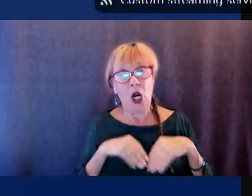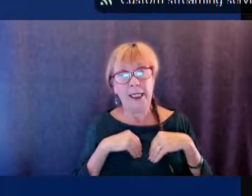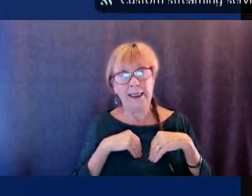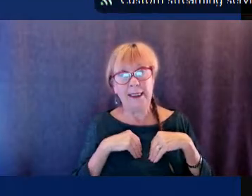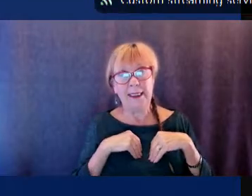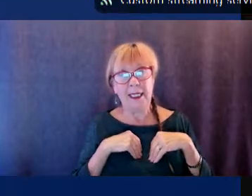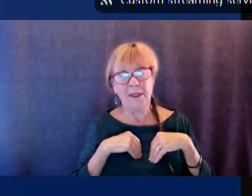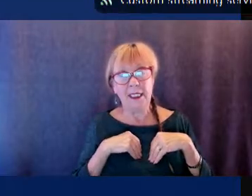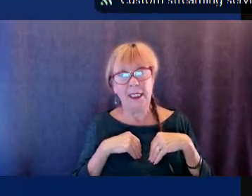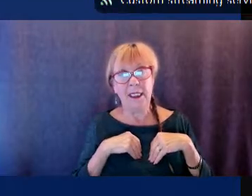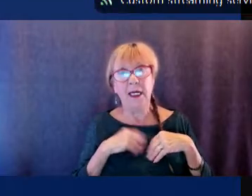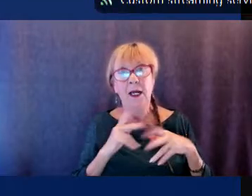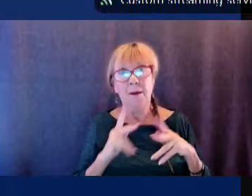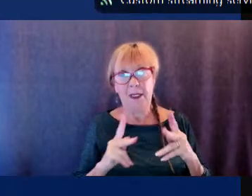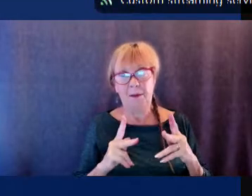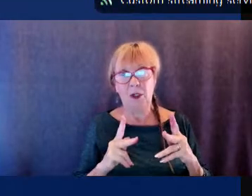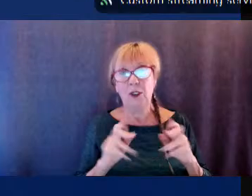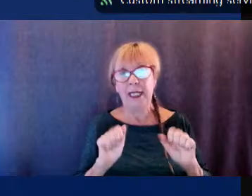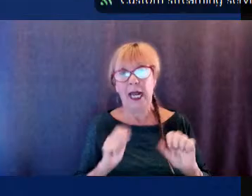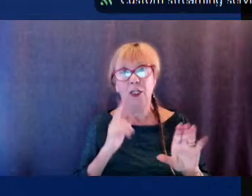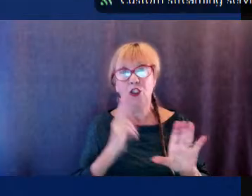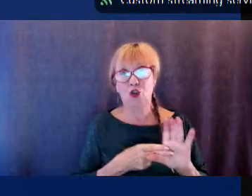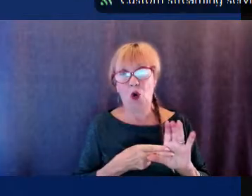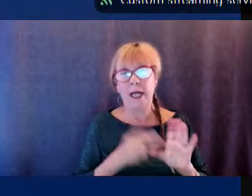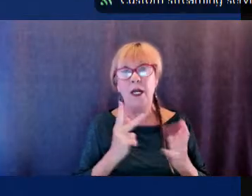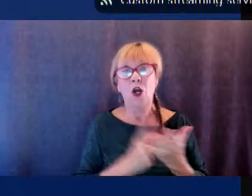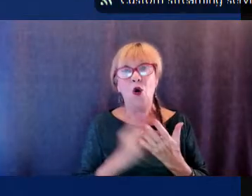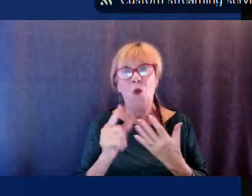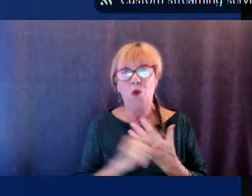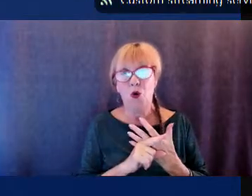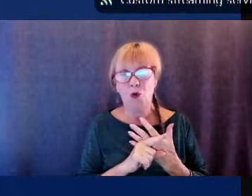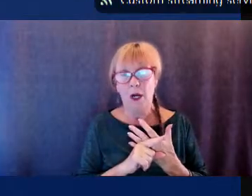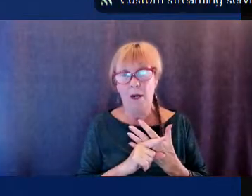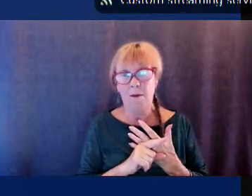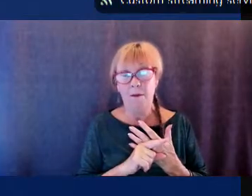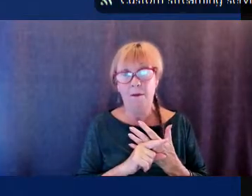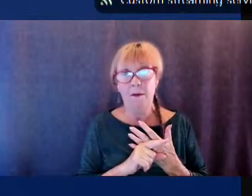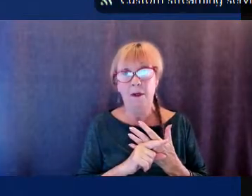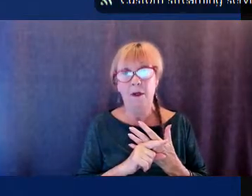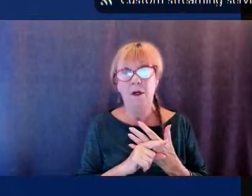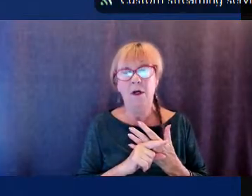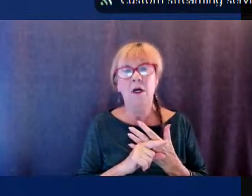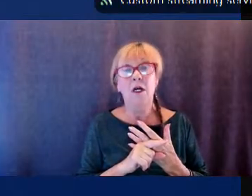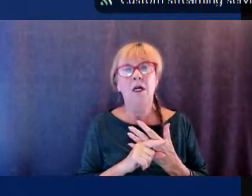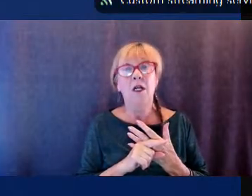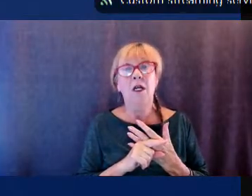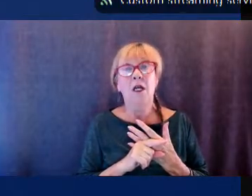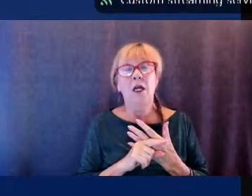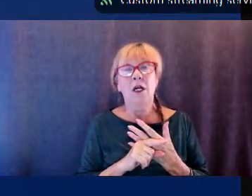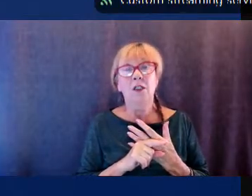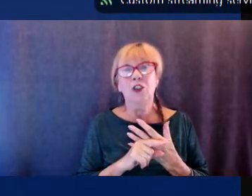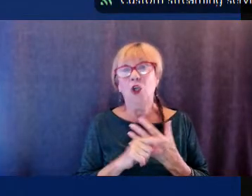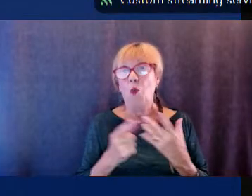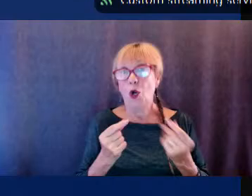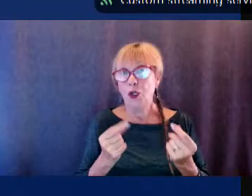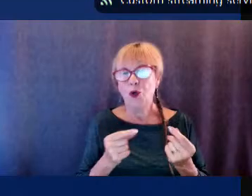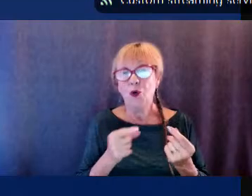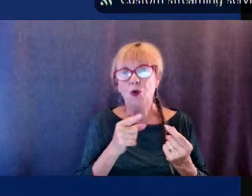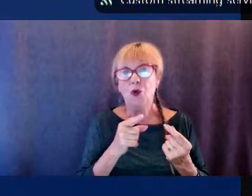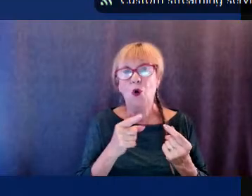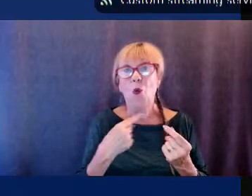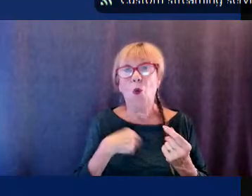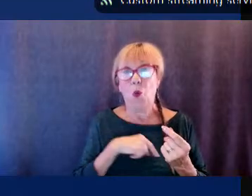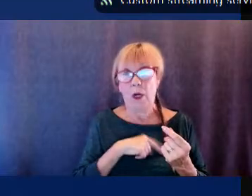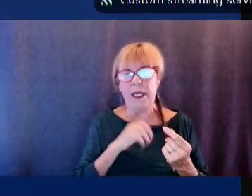the program. If you're not already on it, as Supervisor Barger mentioned, it's going to the Metro Board on Thursday